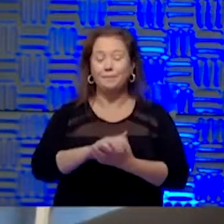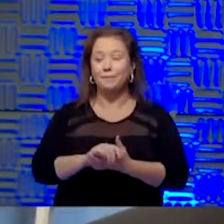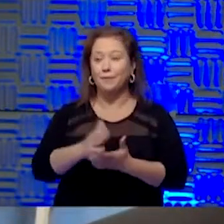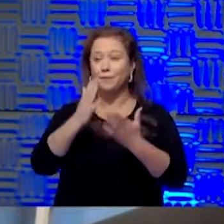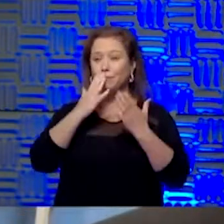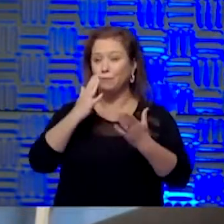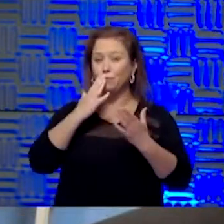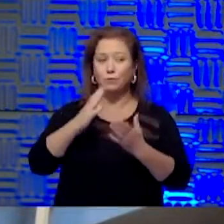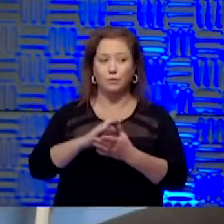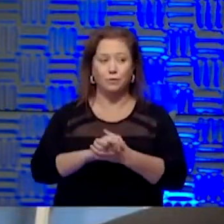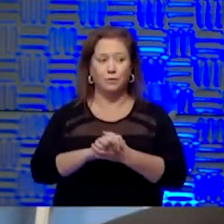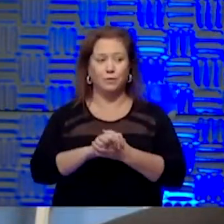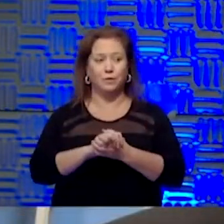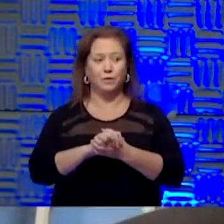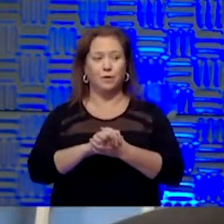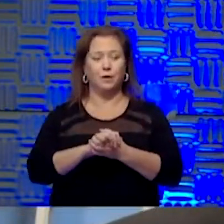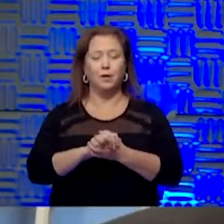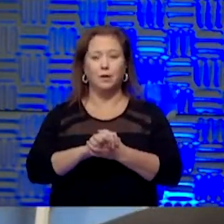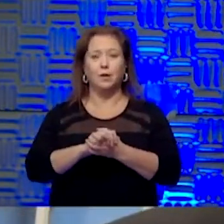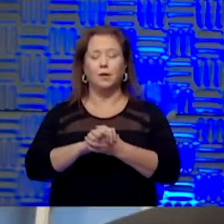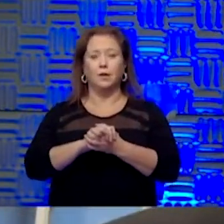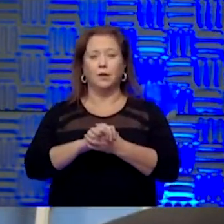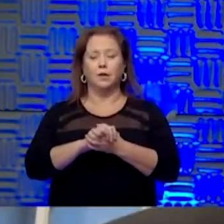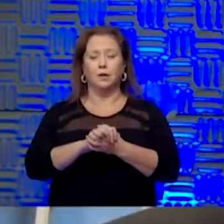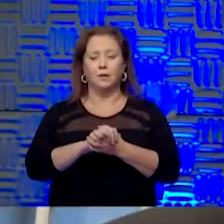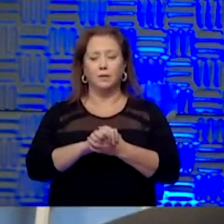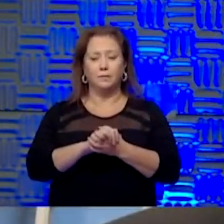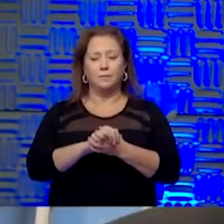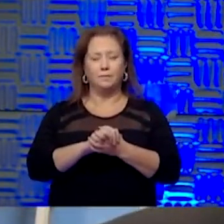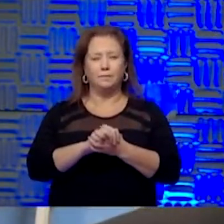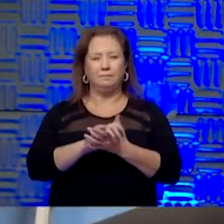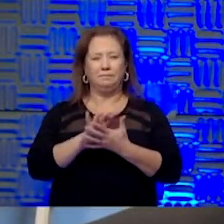know, had a relatively